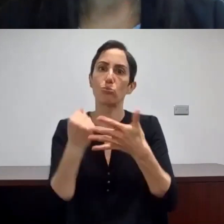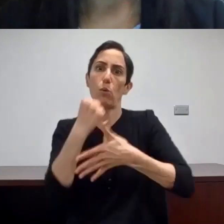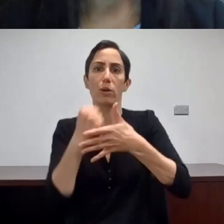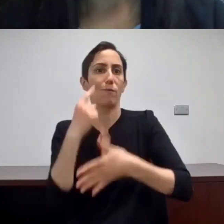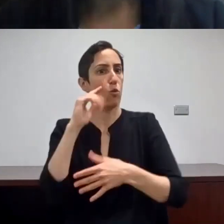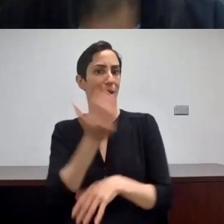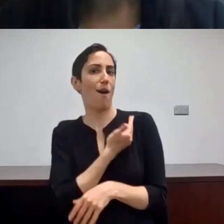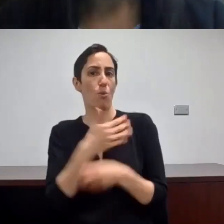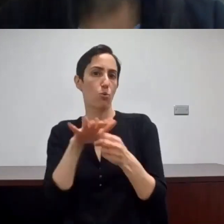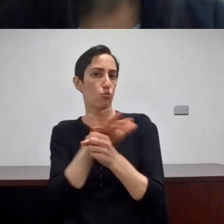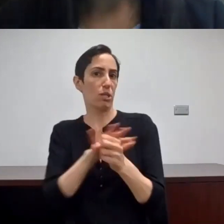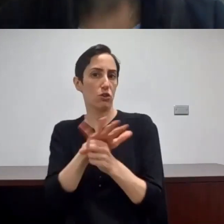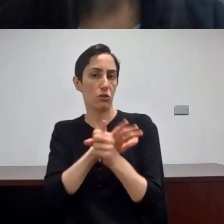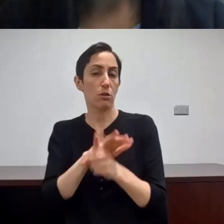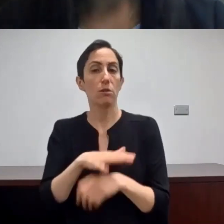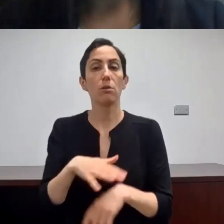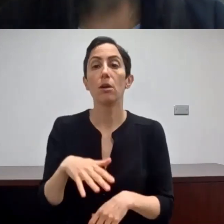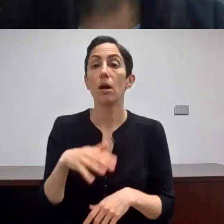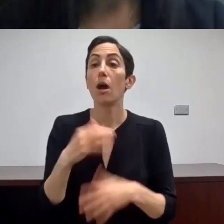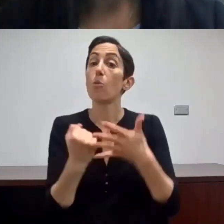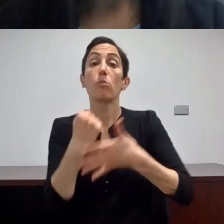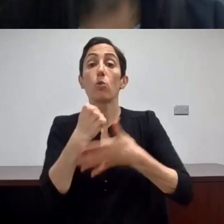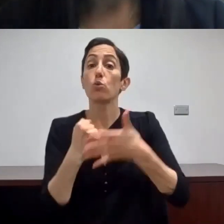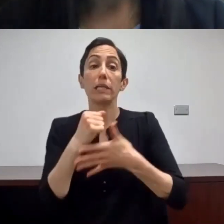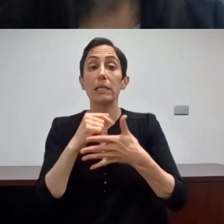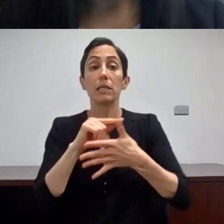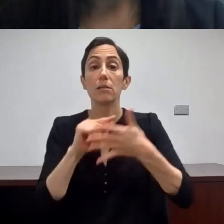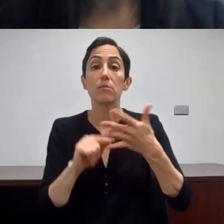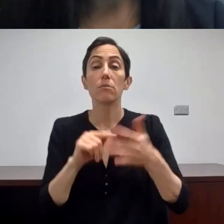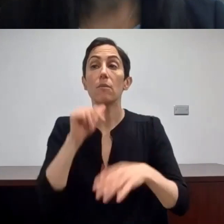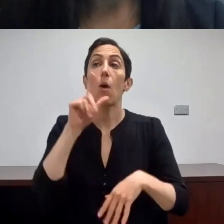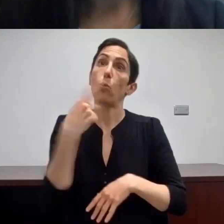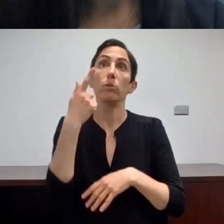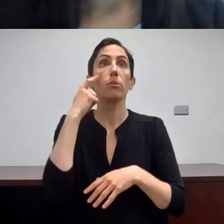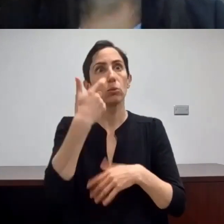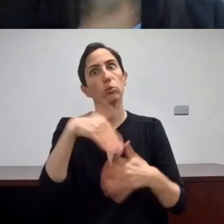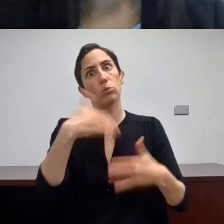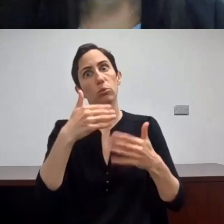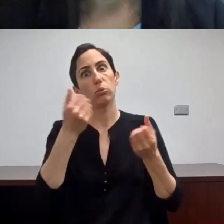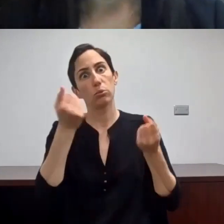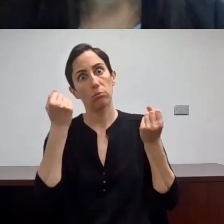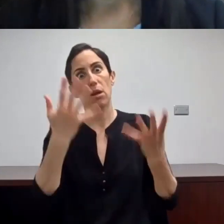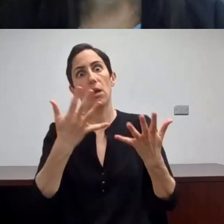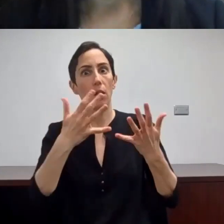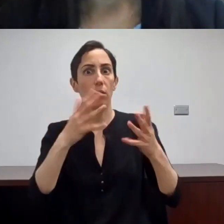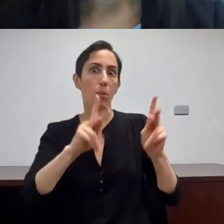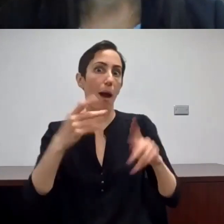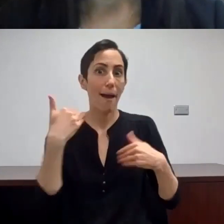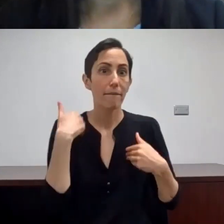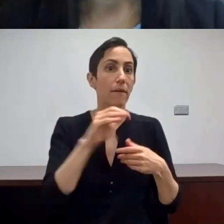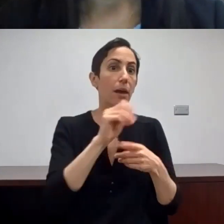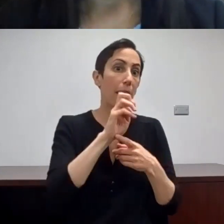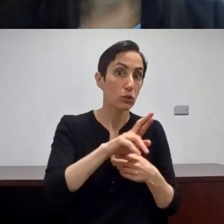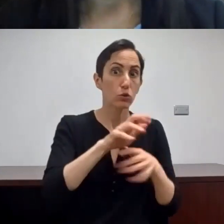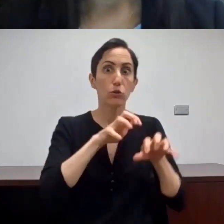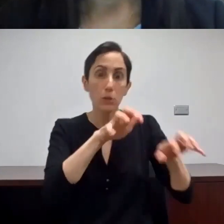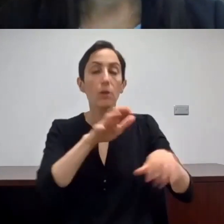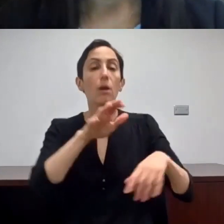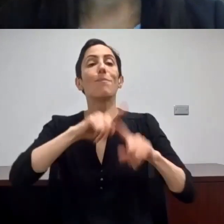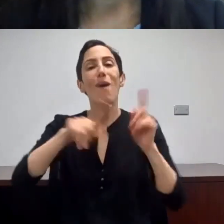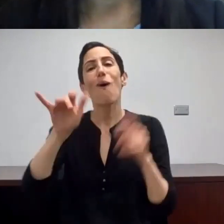the cancer priorities are because of not only the prevalence, but the burden. And so there are a few,